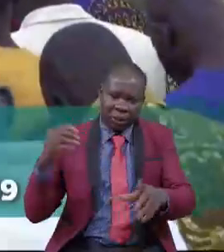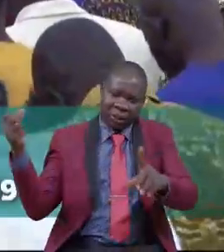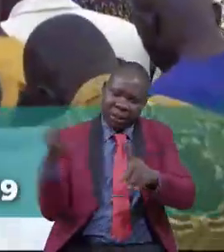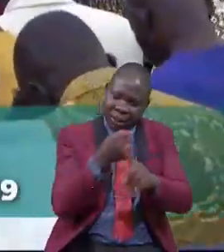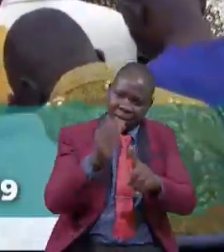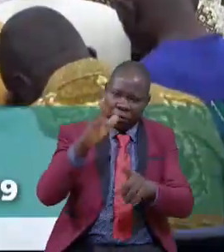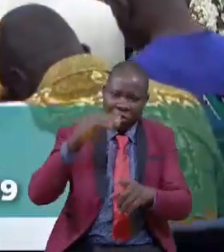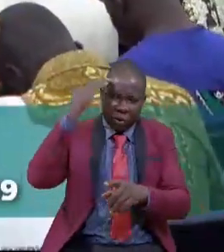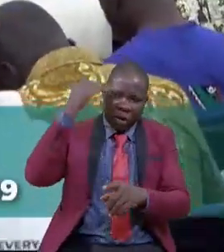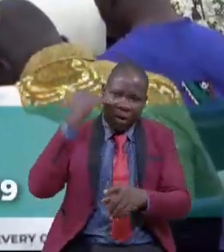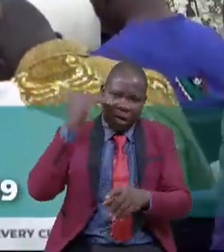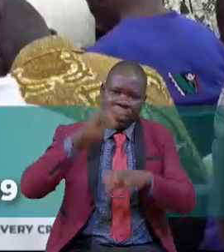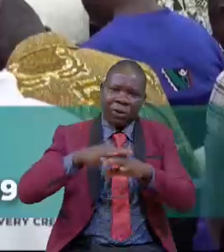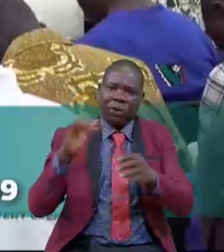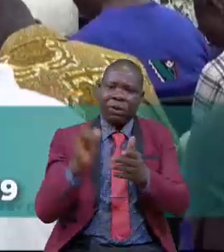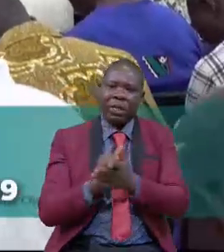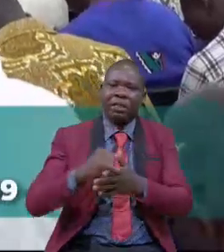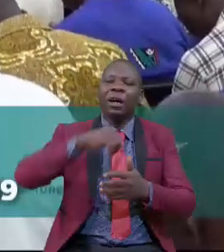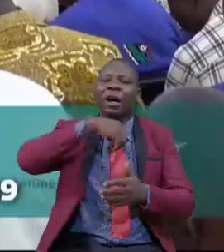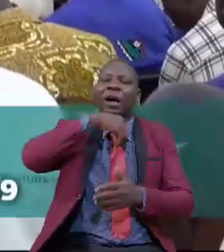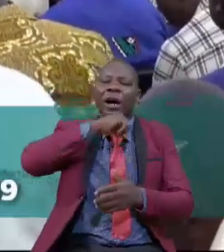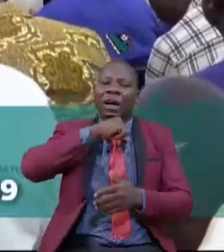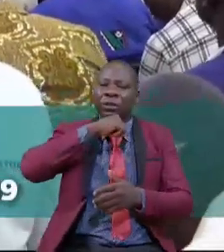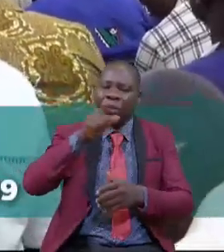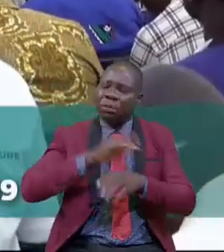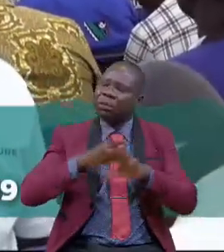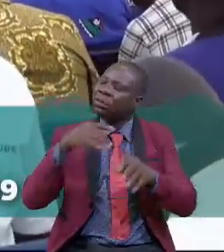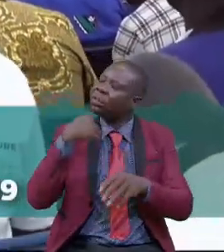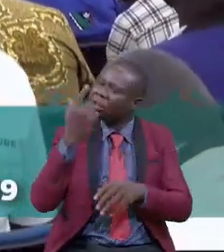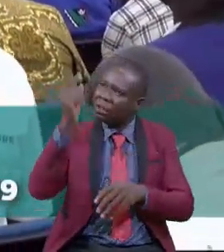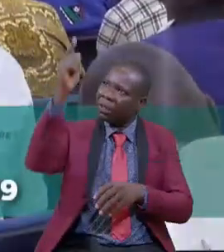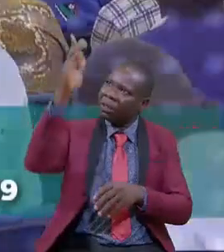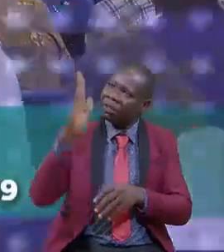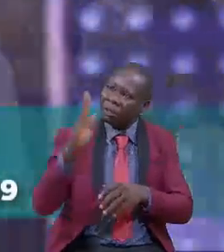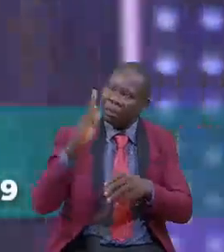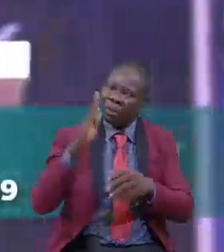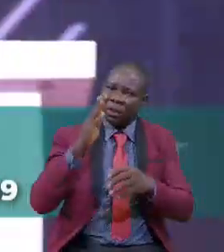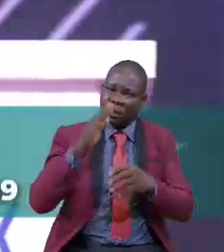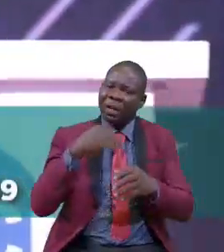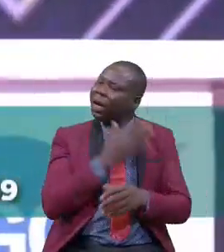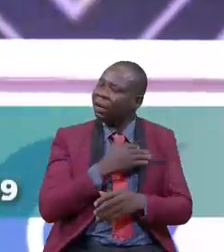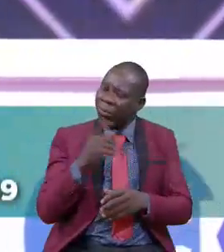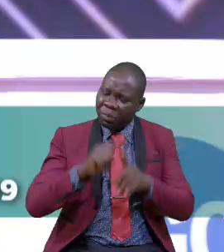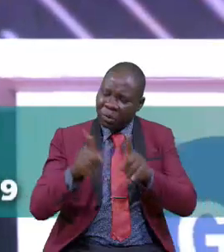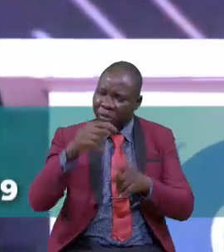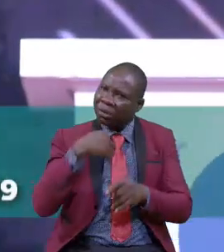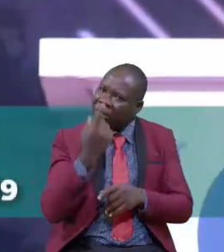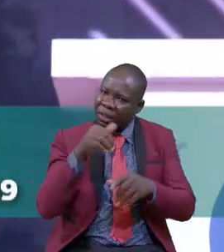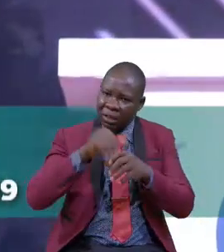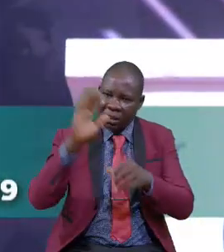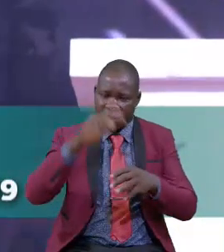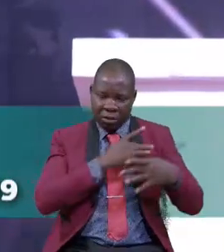And you don't talk, you don't tell God directly, but you say in your heart, I don't bend